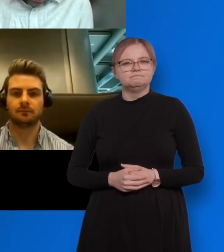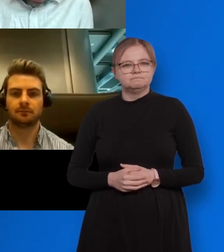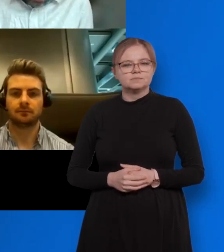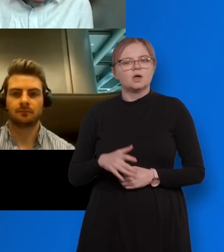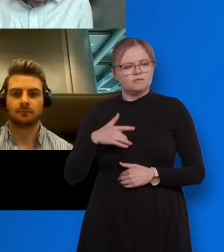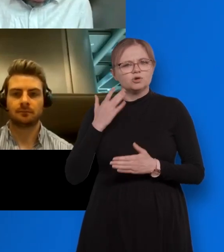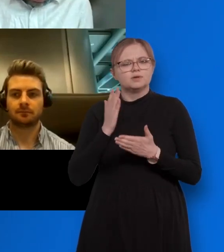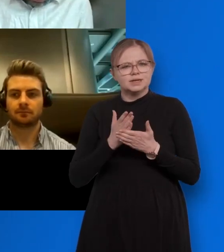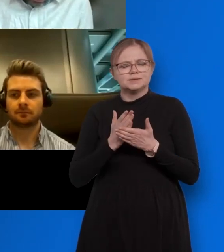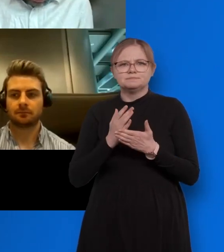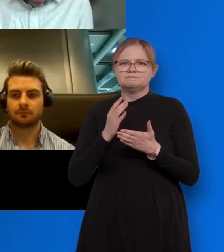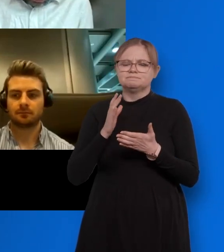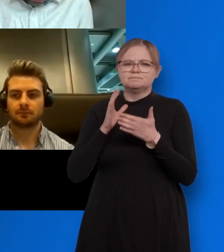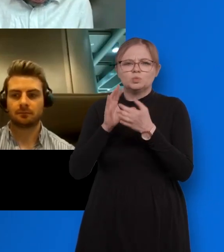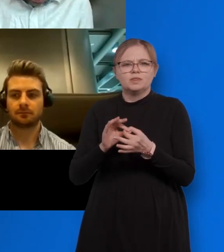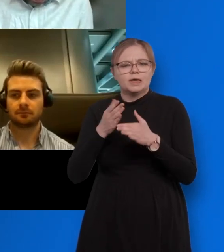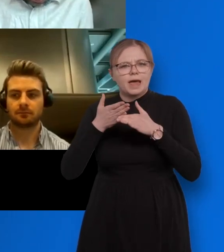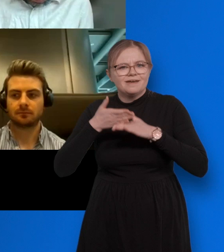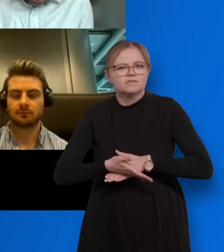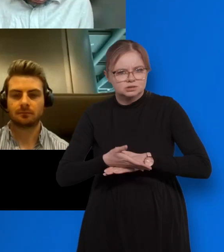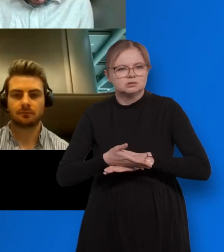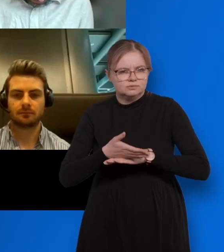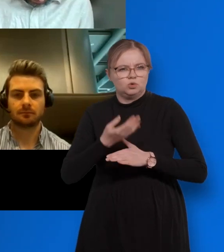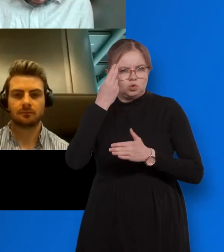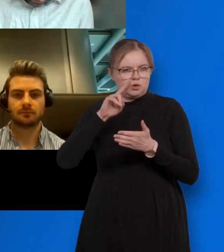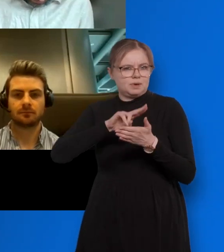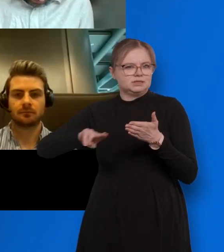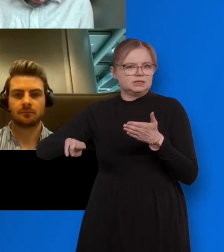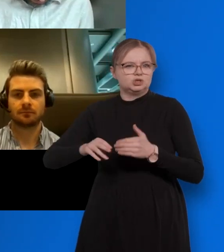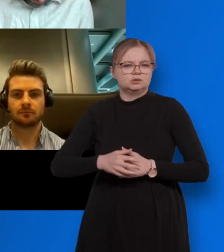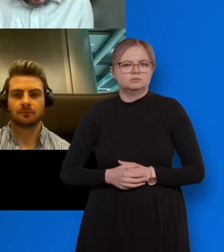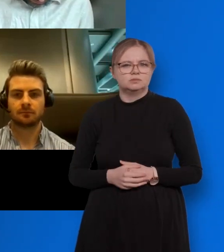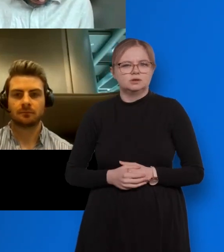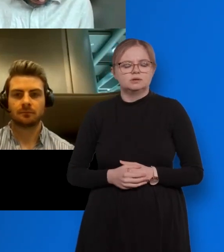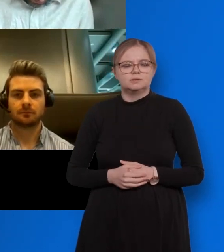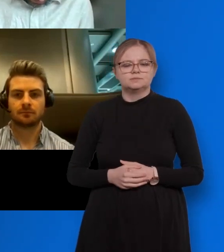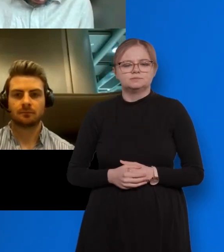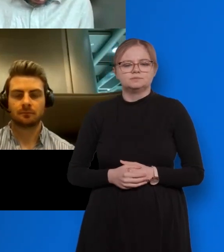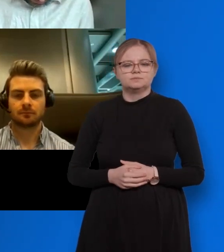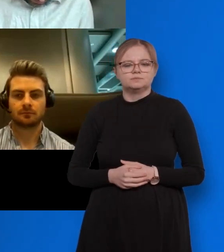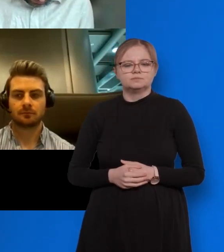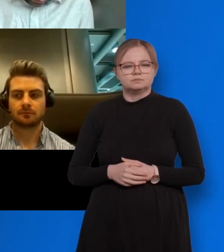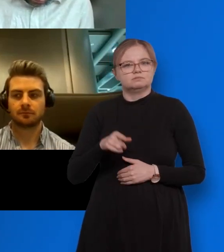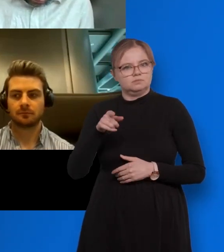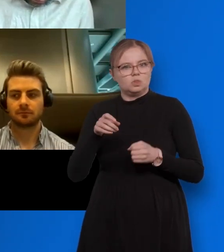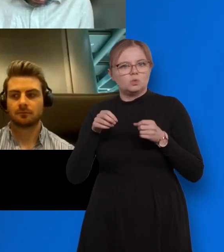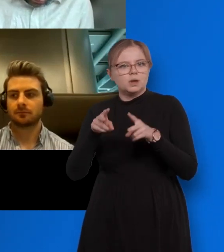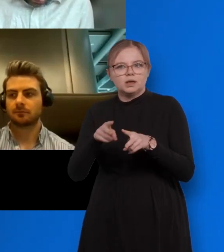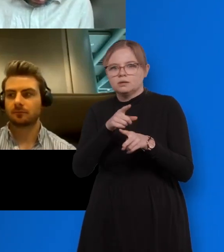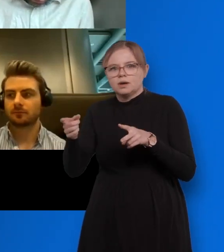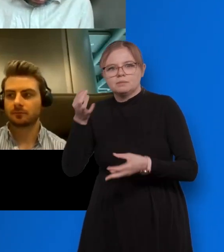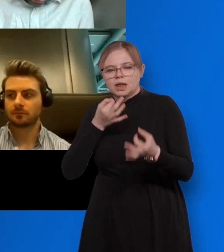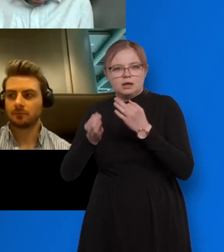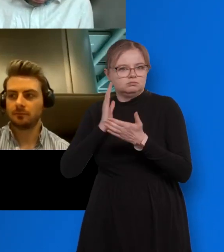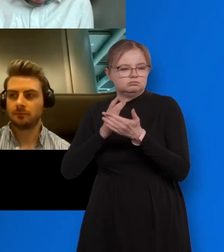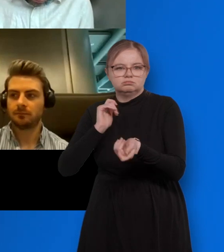the efforts involved in anonymization. So it certainly shifts the way applicants apply. So the way that it was done in